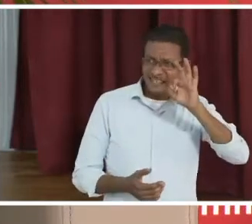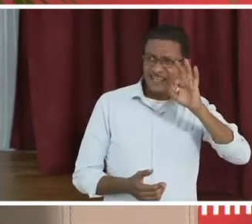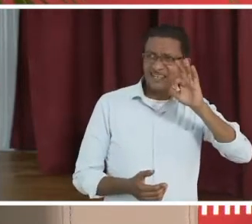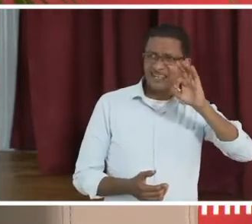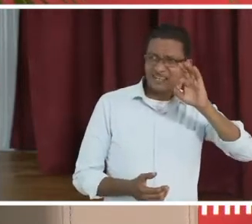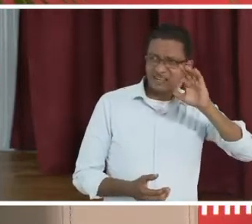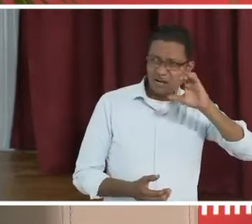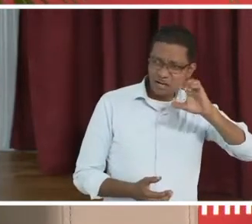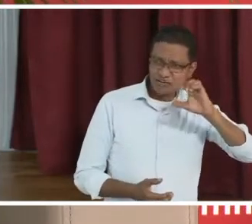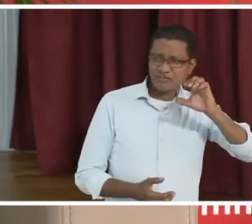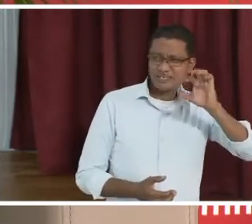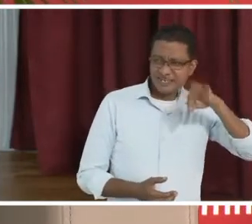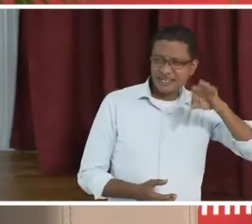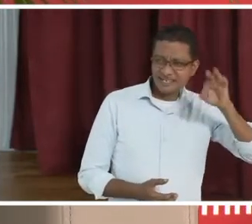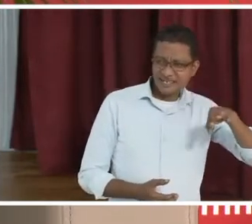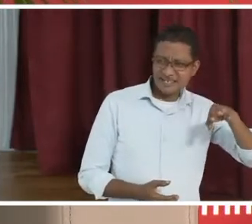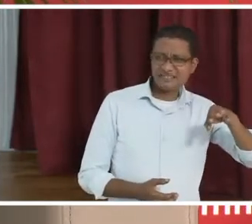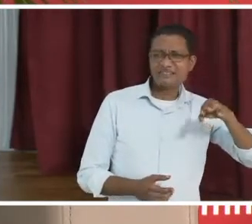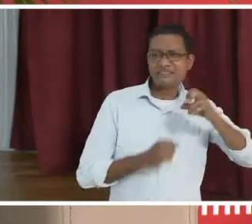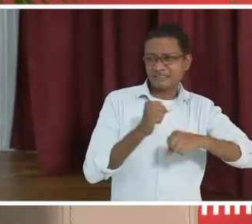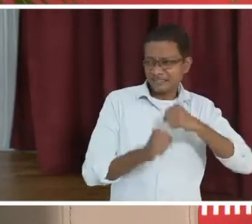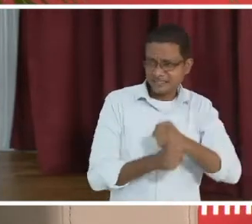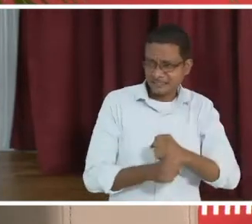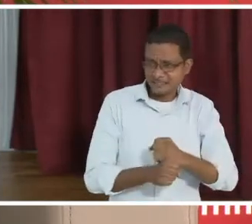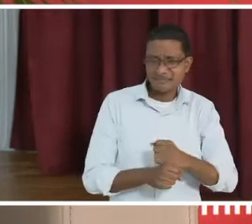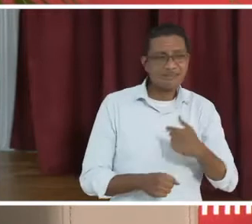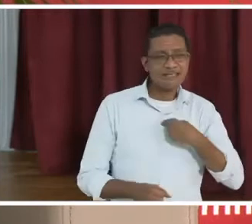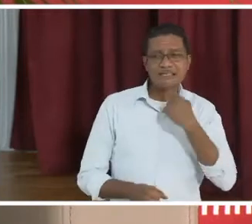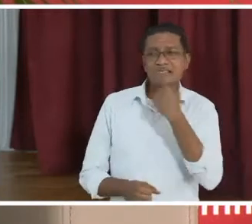years. So, I tell people you may not live to see,